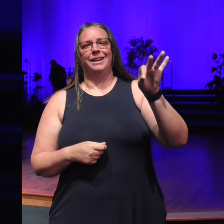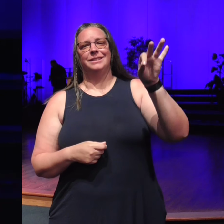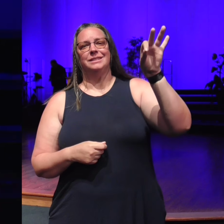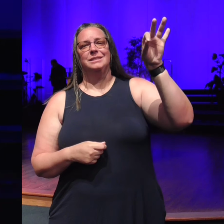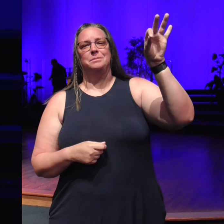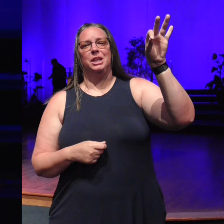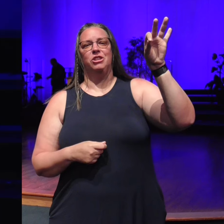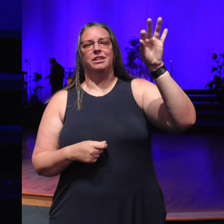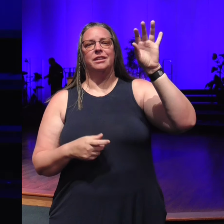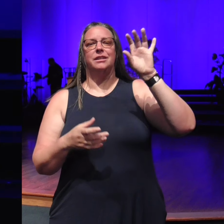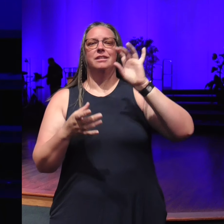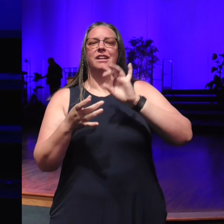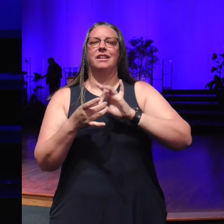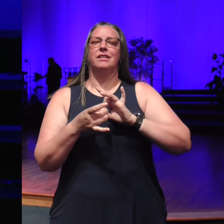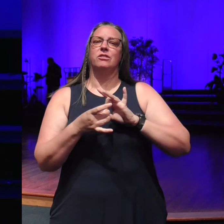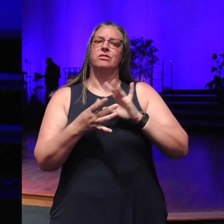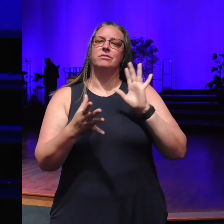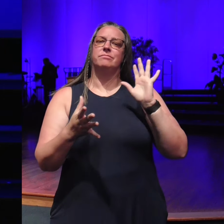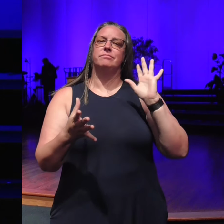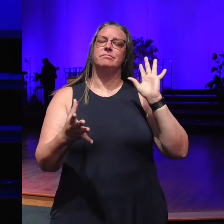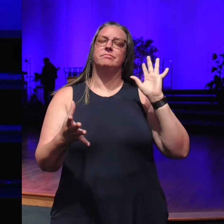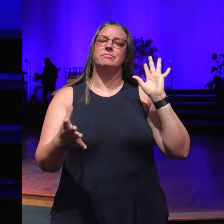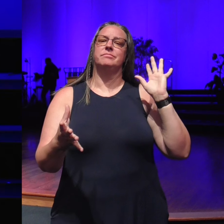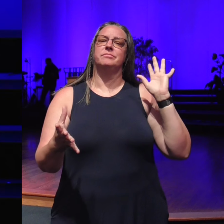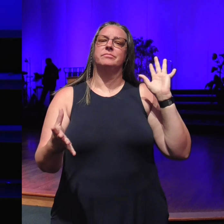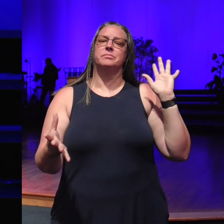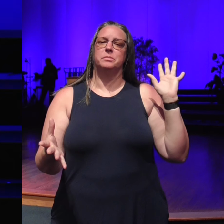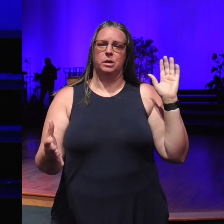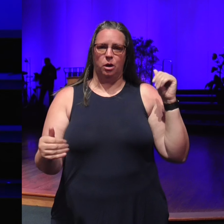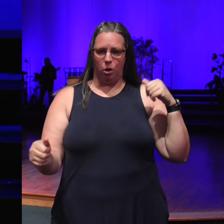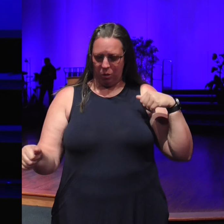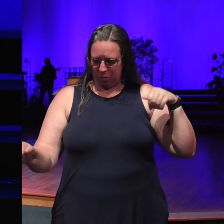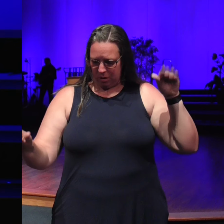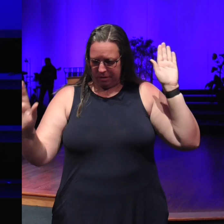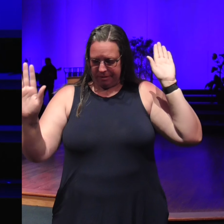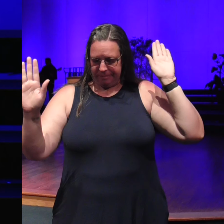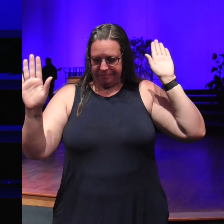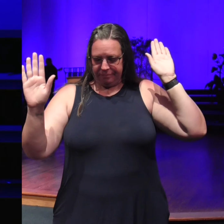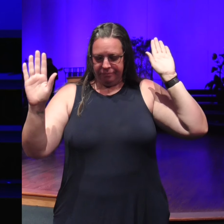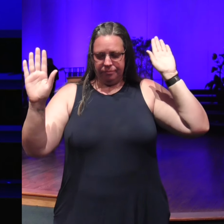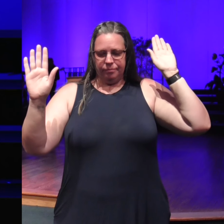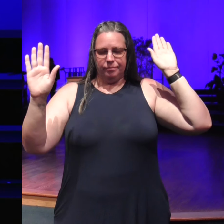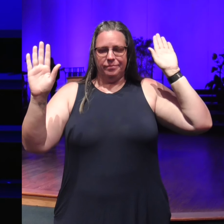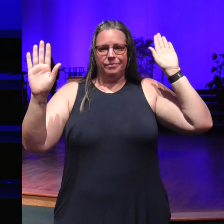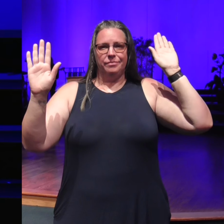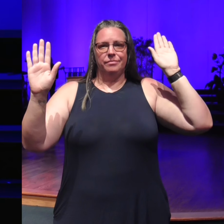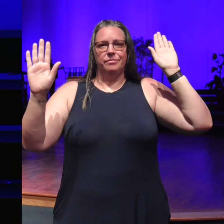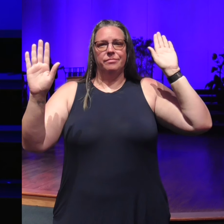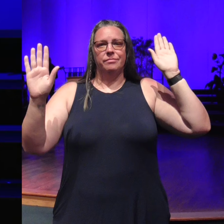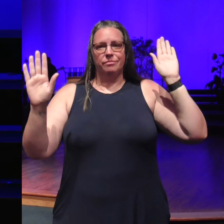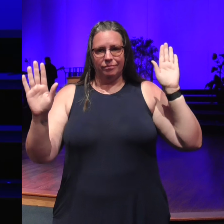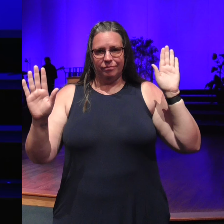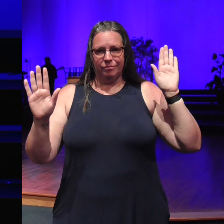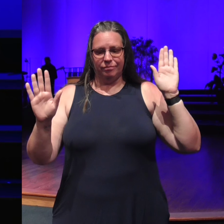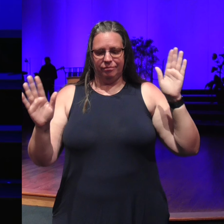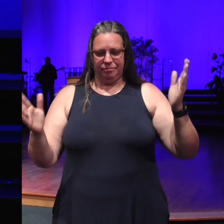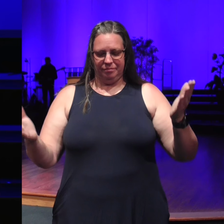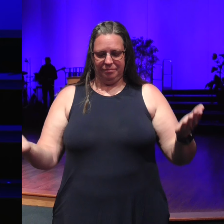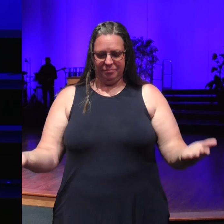release, we let go, and we surrender into the very